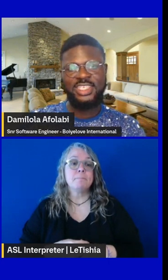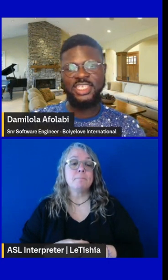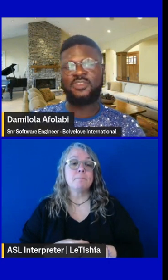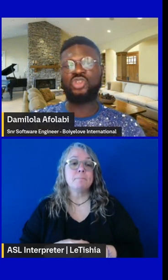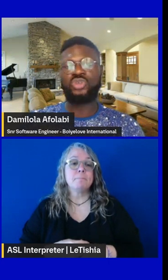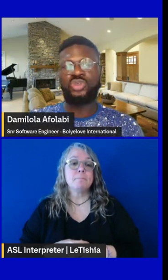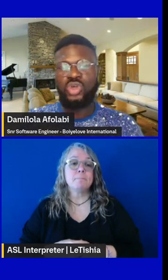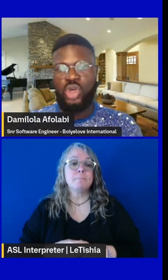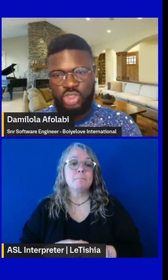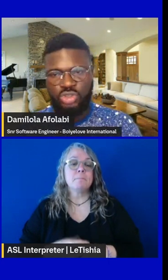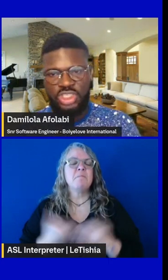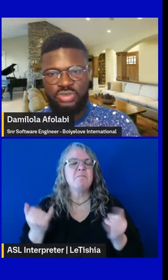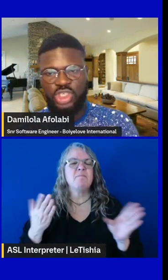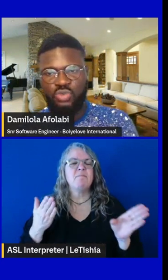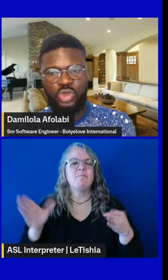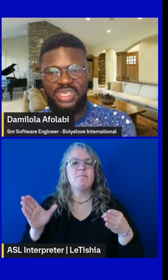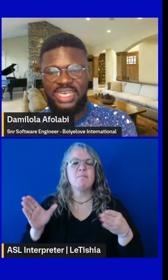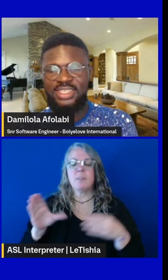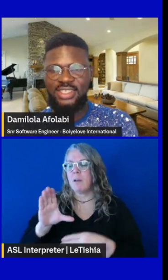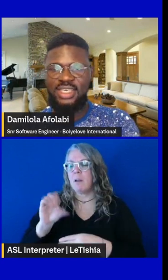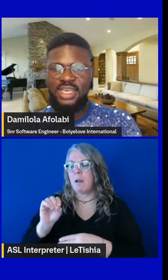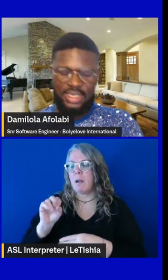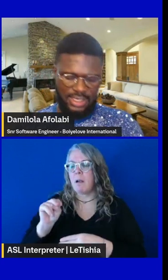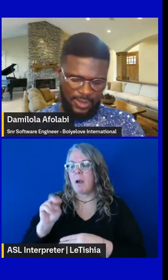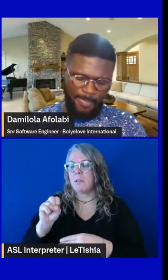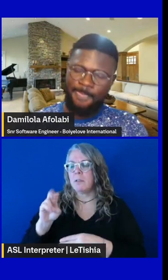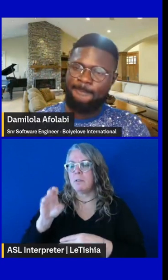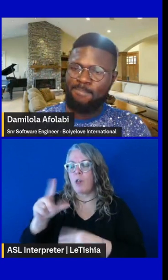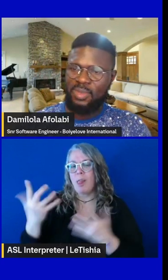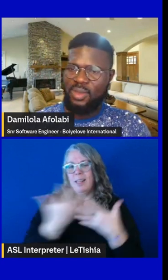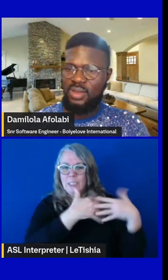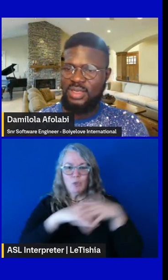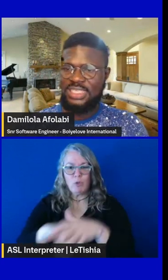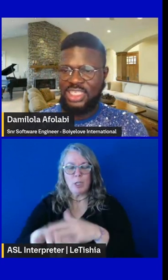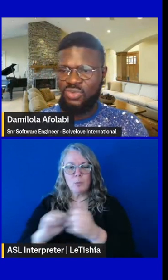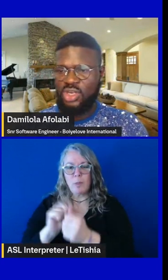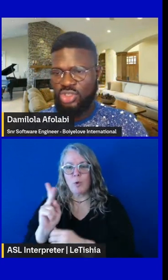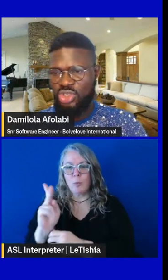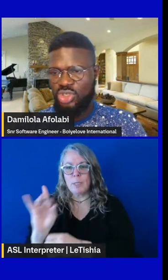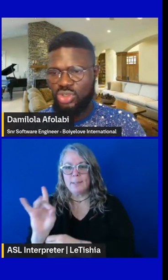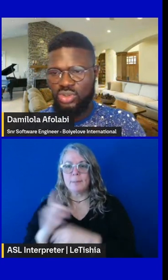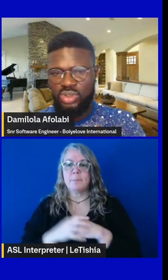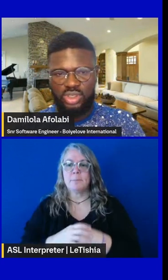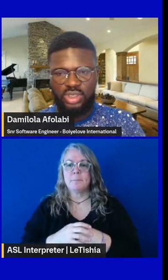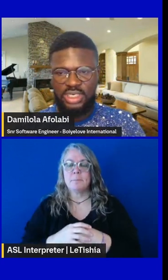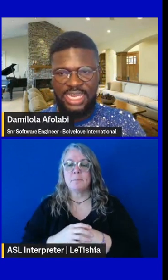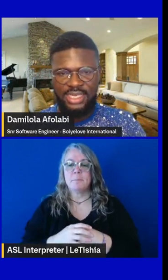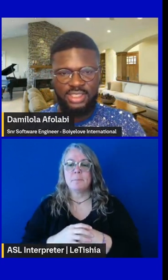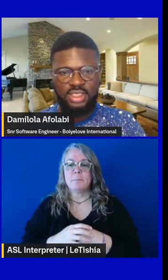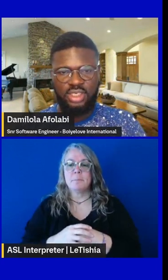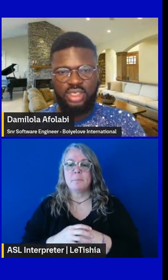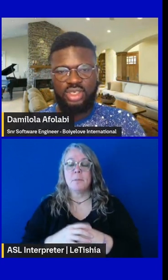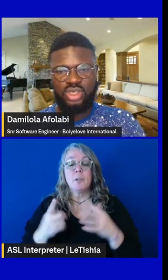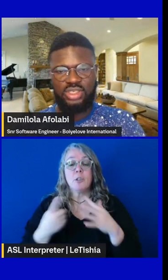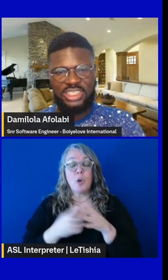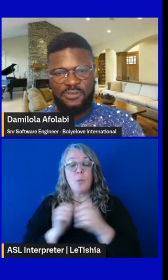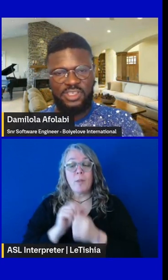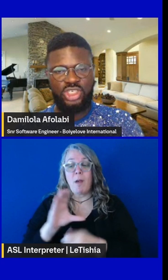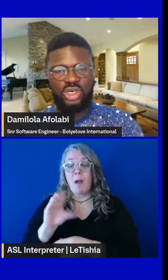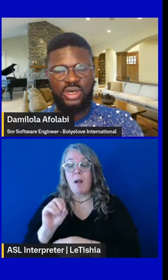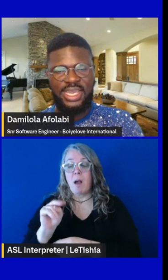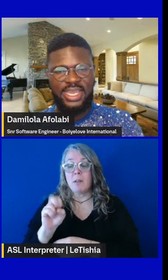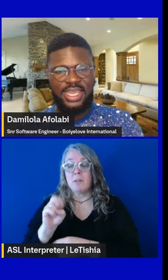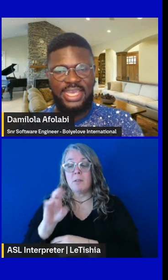Now let's shift to Consul integration with Kubernetes. Starting with Consul Connect,